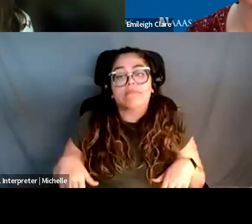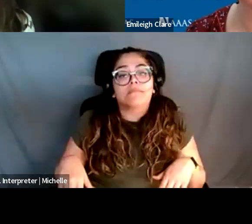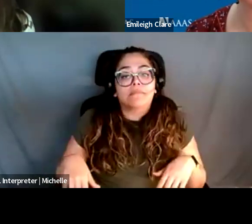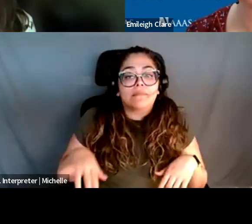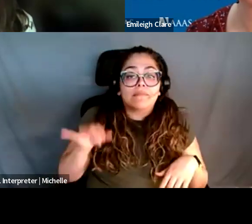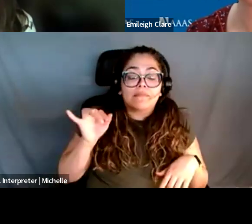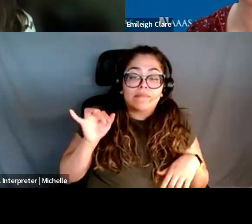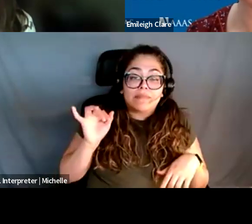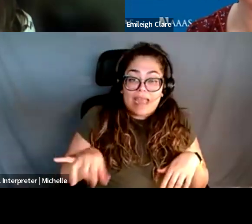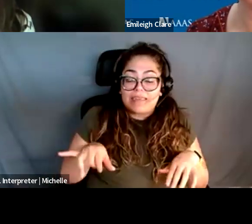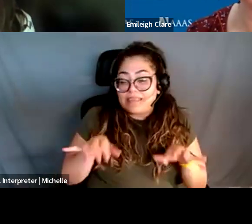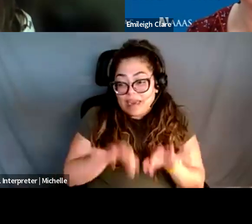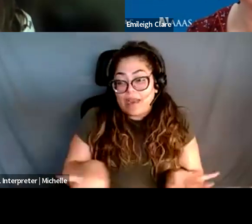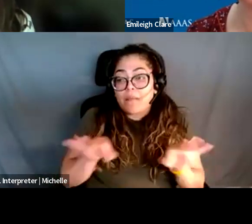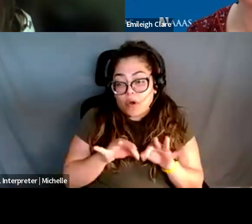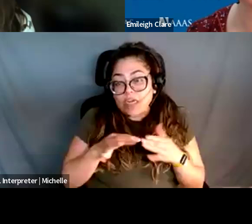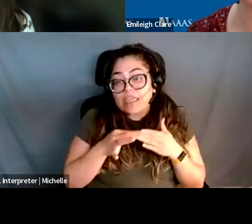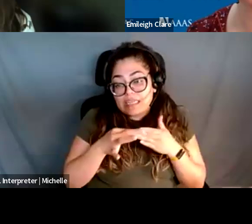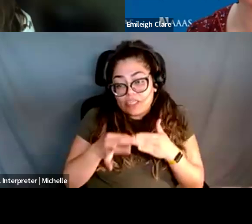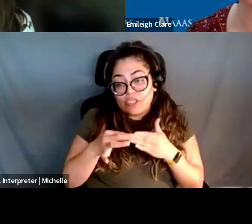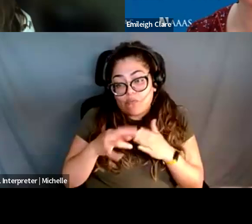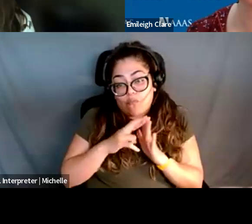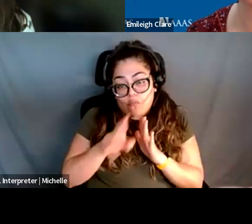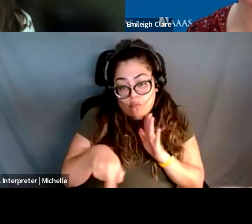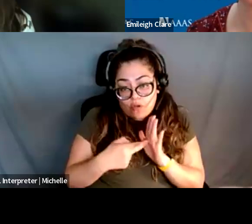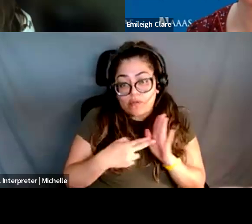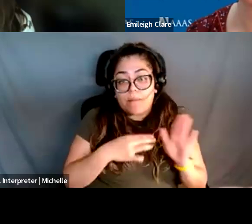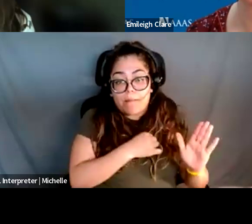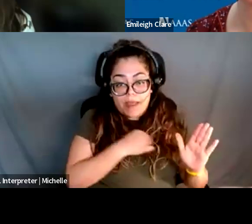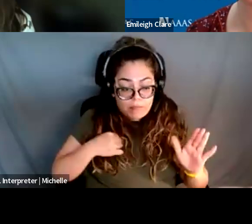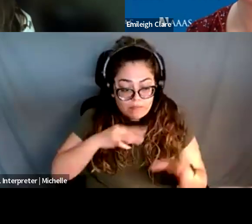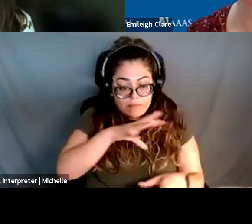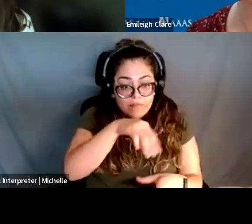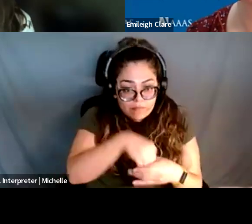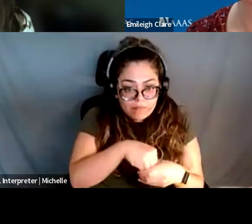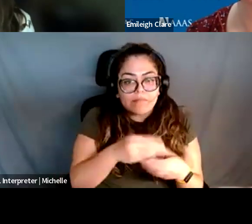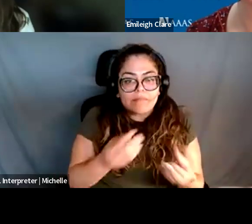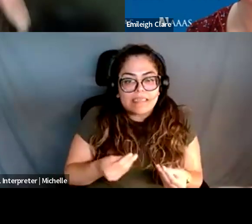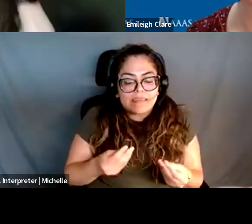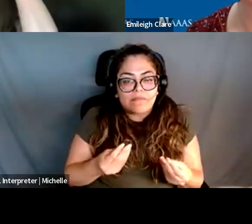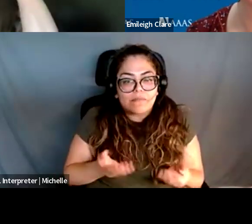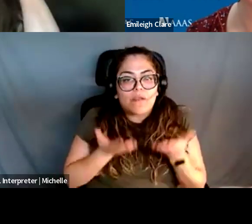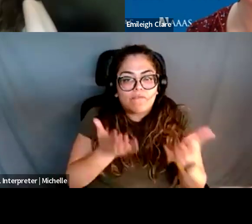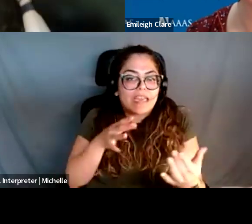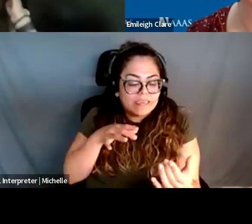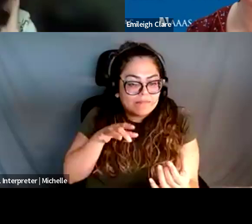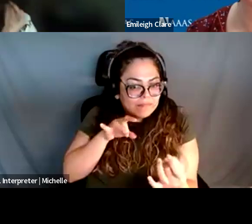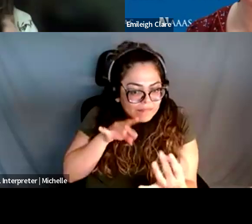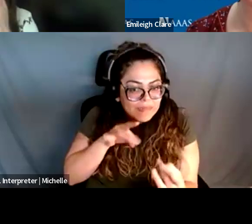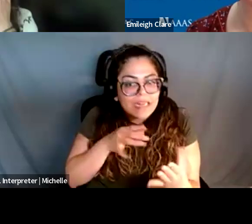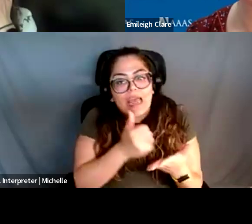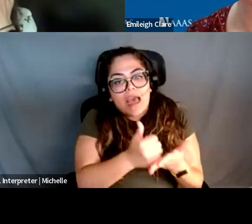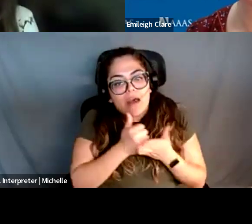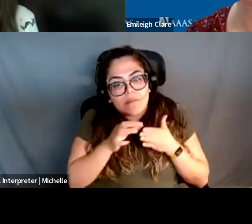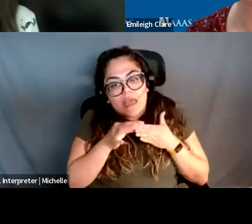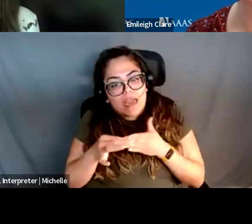are really important leadership roles, I think, for members to be able to provide insight and help guide our board and our